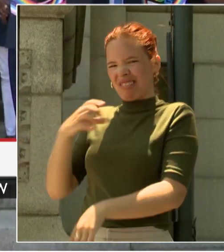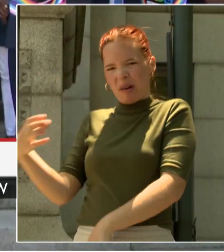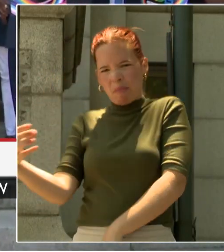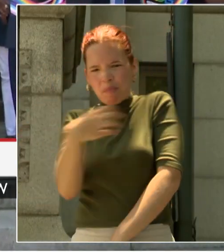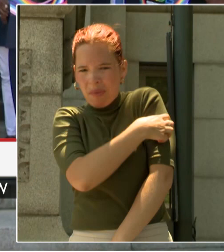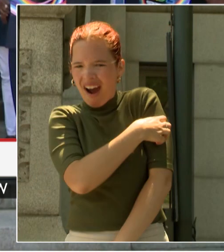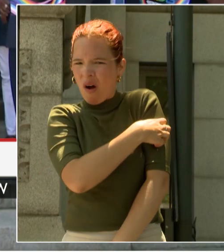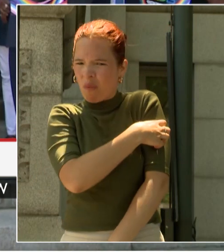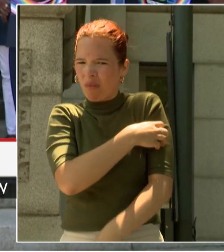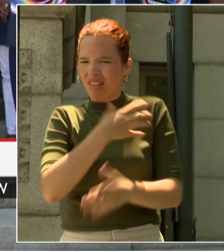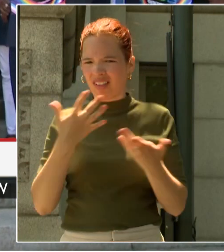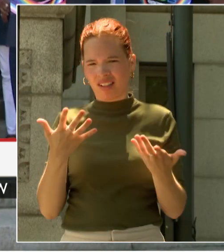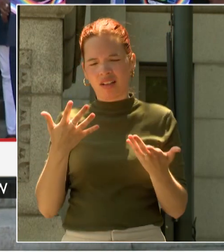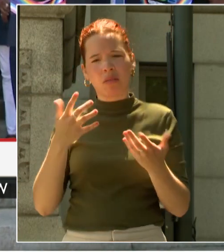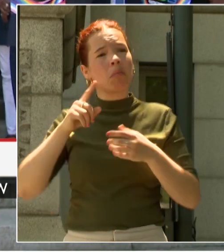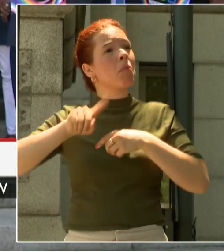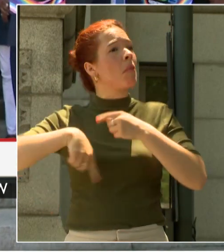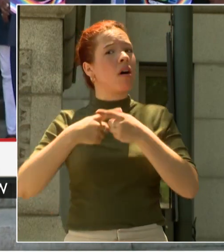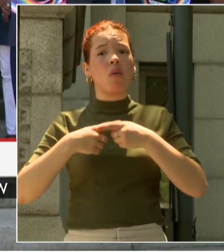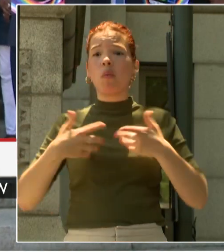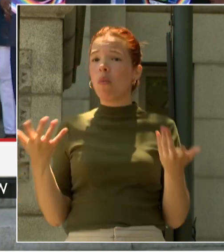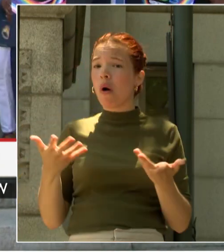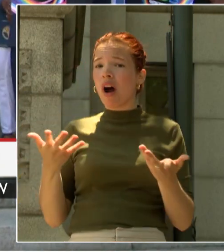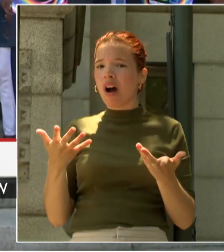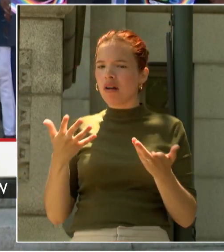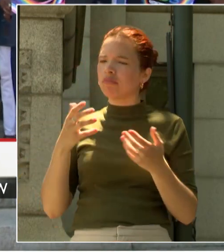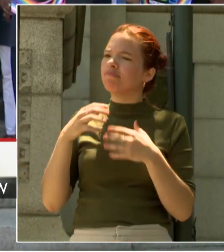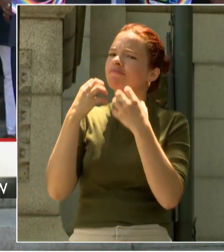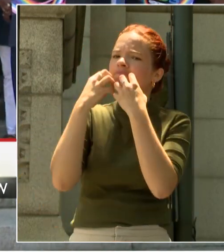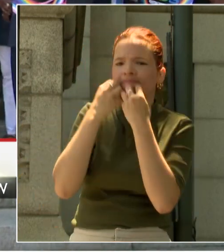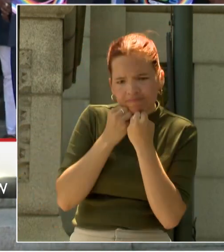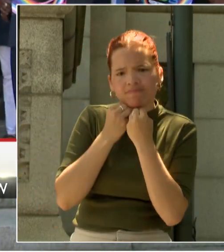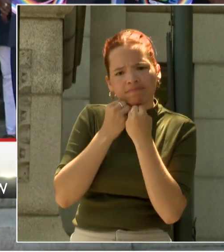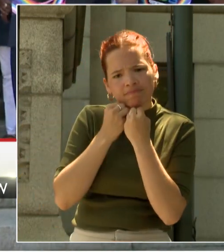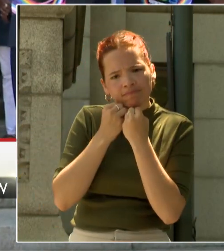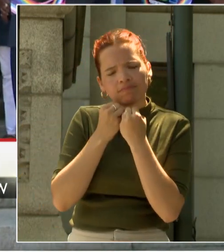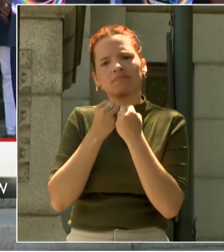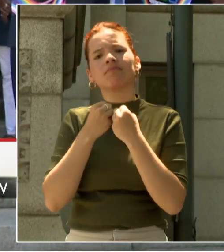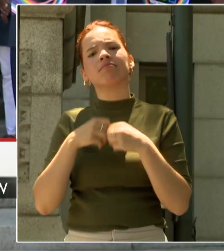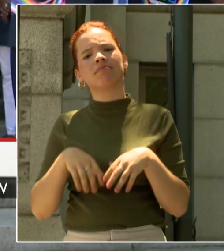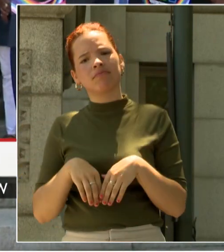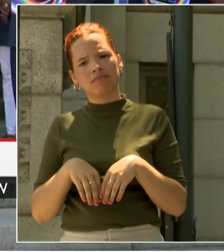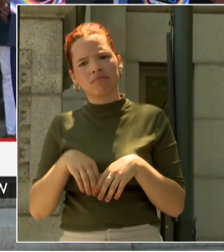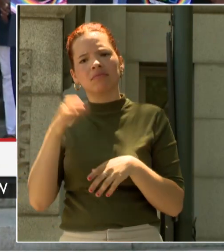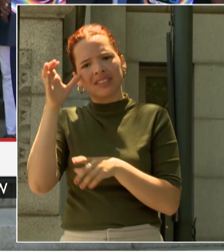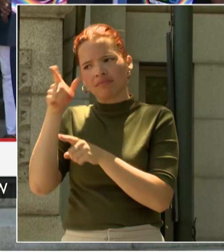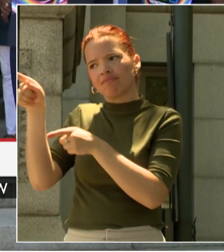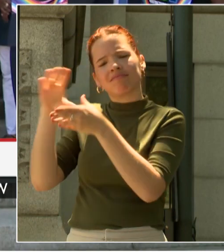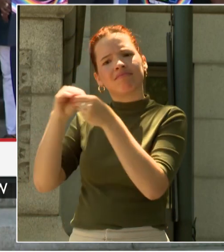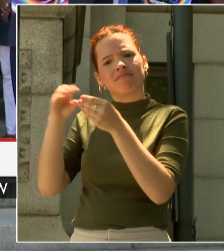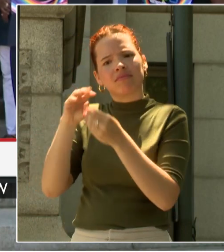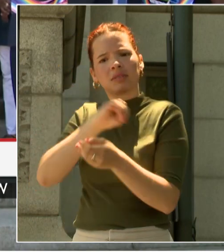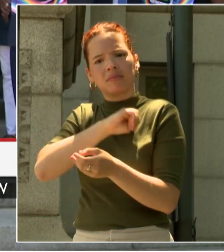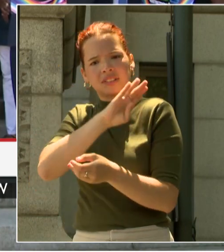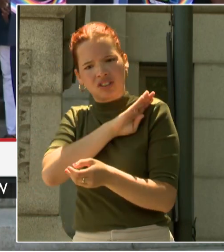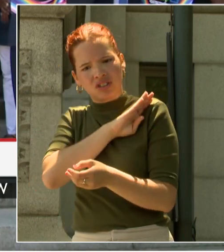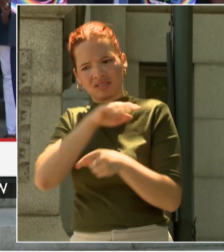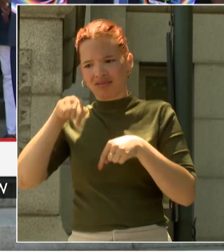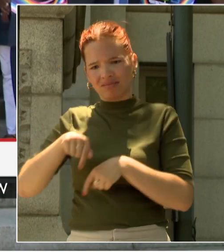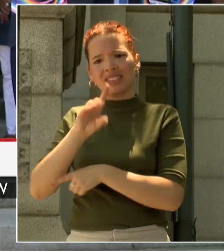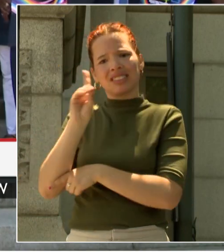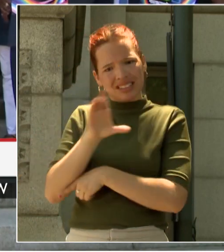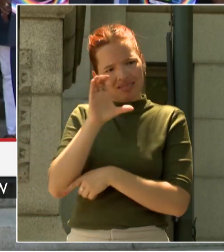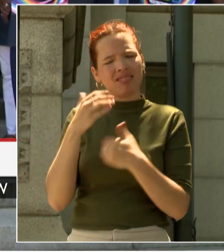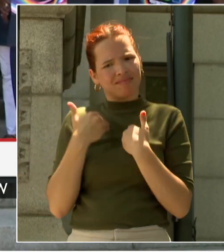about what the District of Columbia values. You often hear Mayor Bowser talk about DC values. And